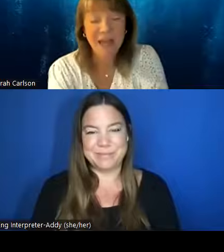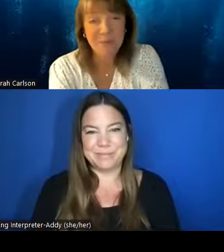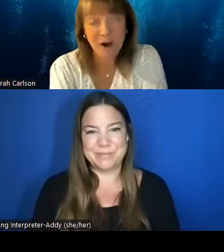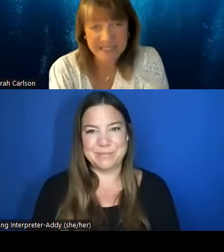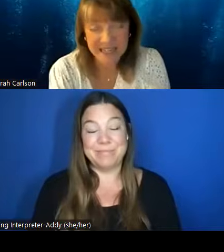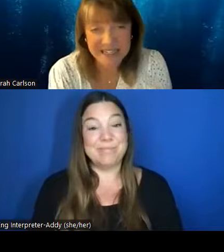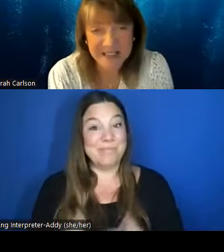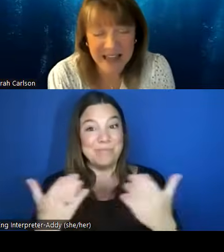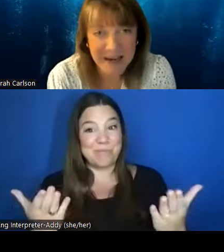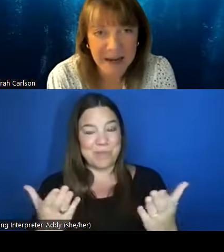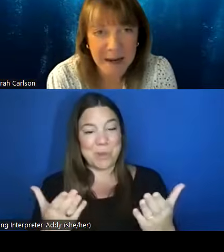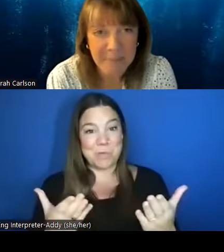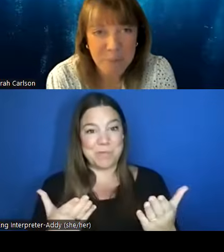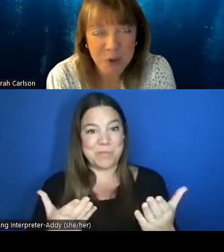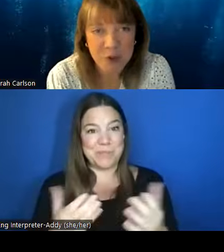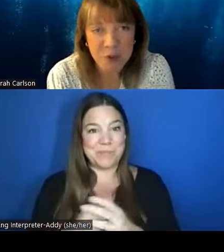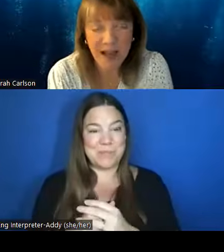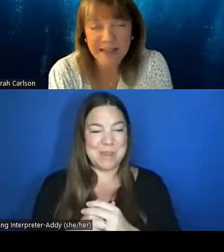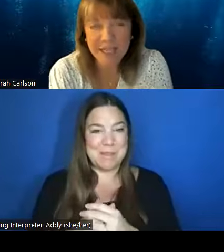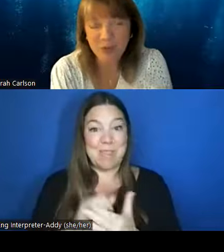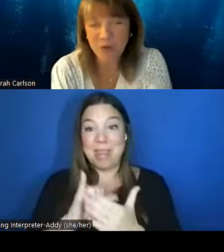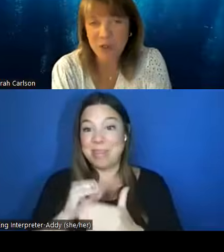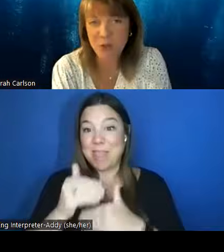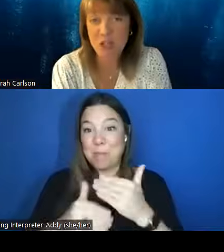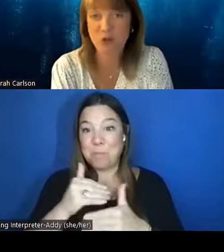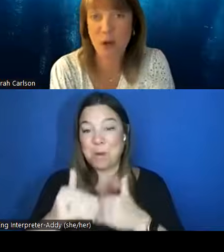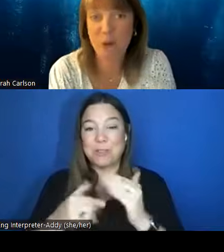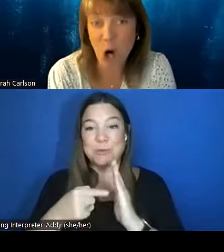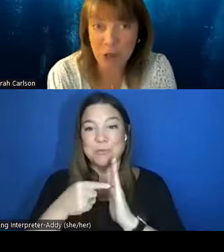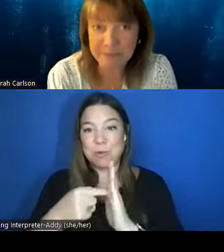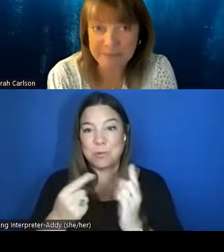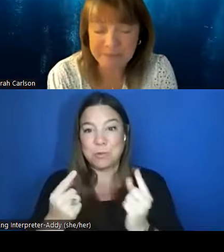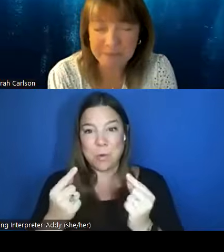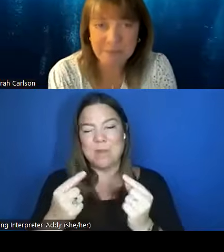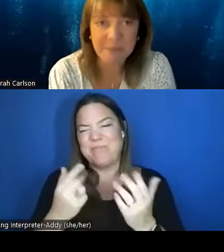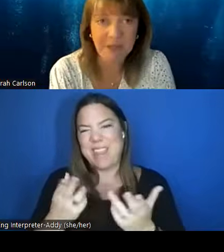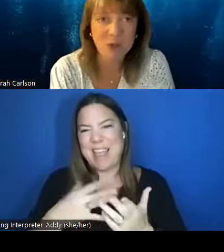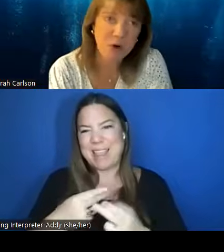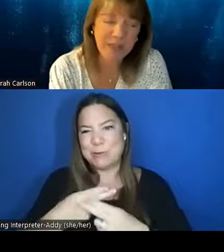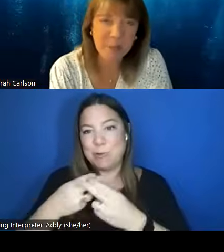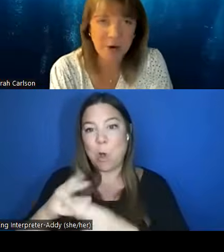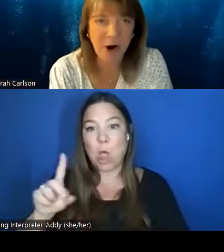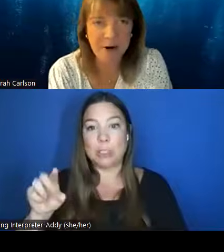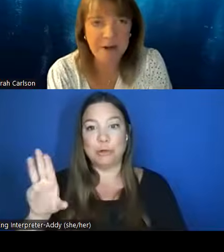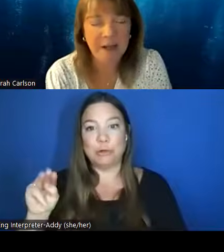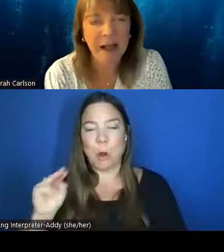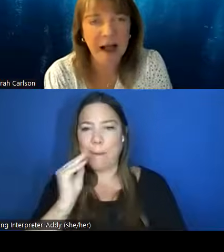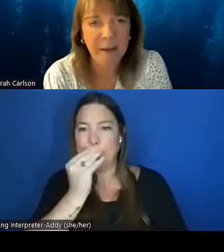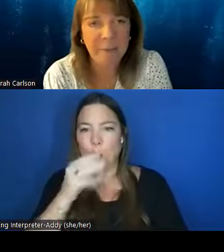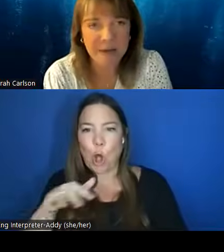So that process then produced what I like to refer to as the drum garden, sort of like a beer